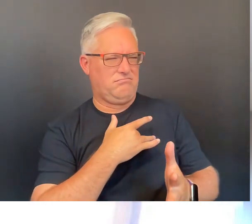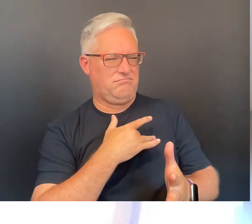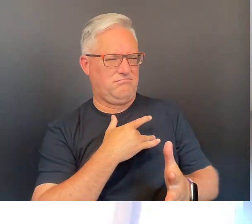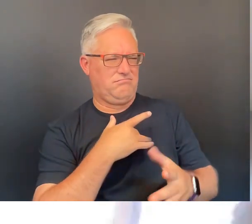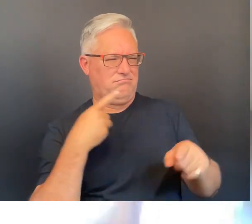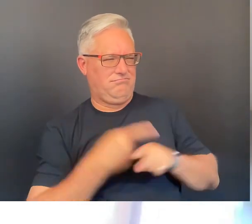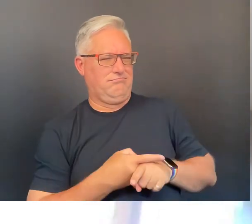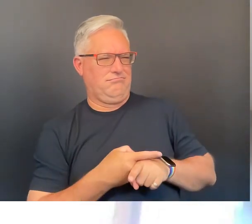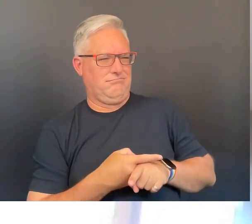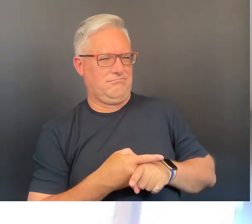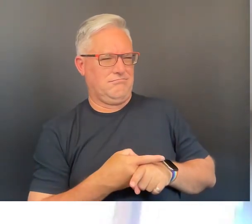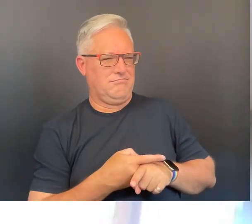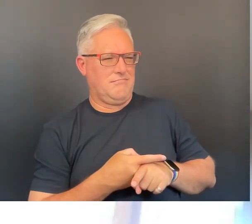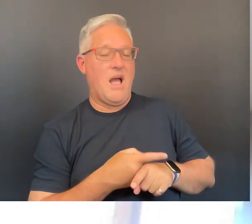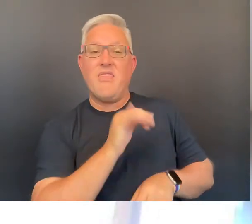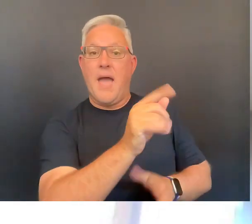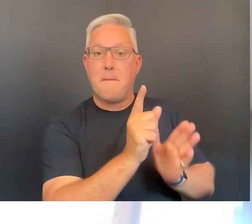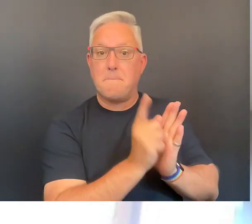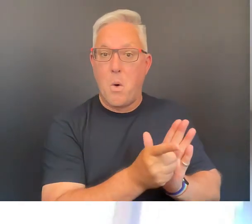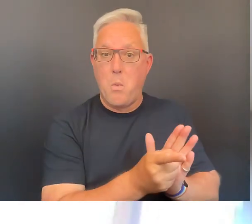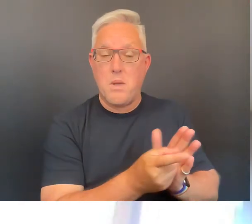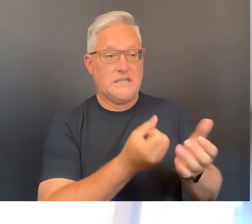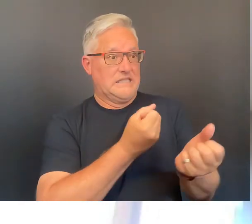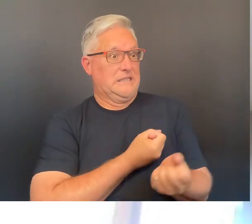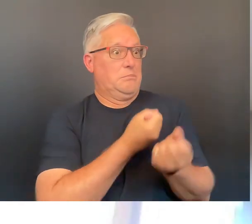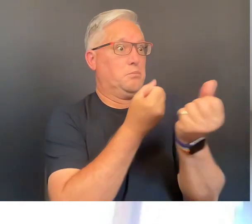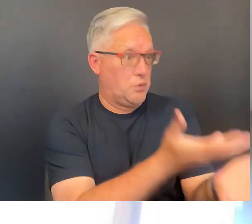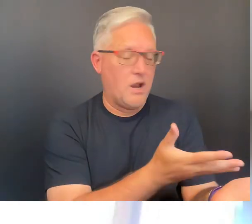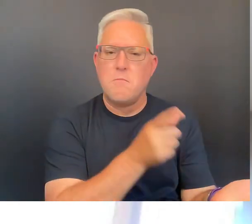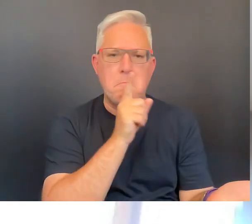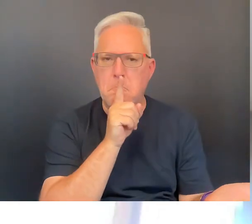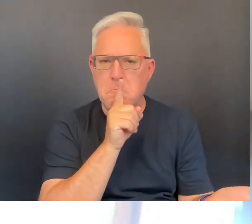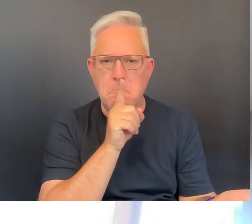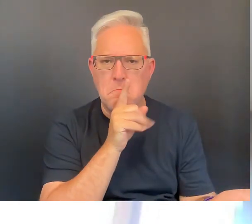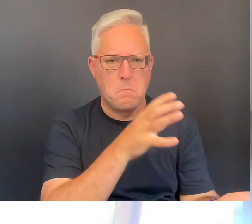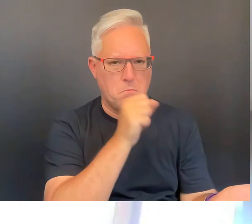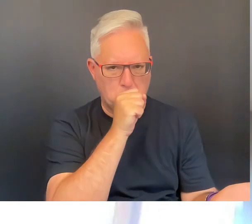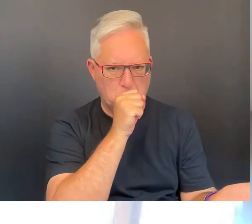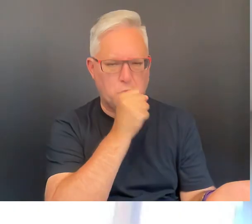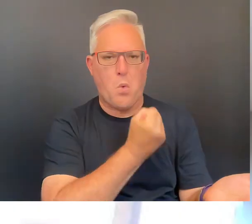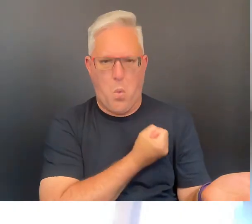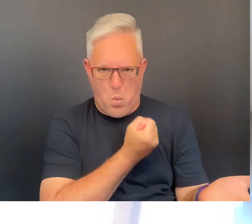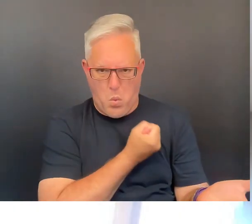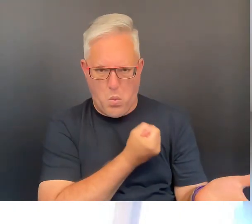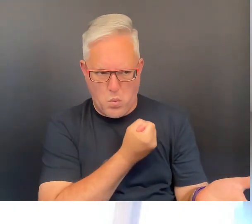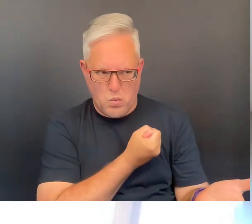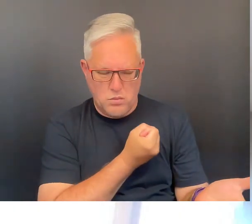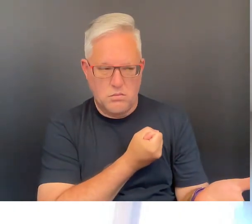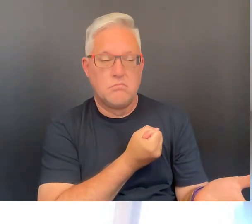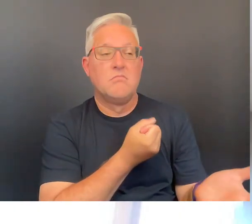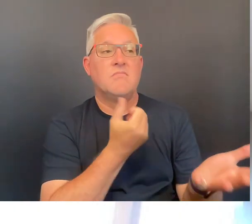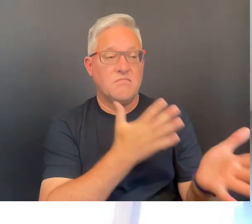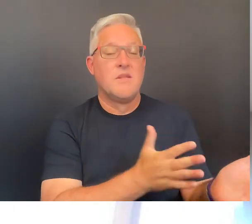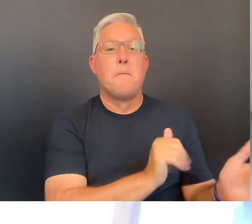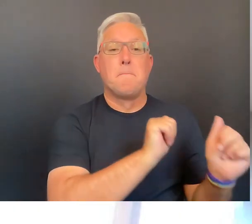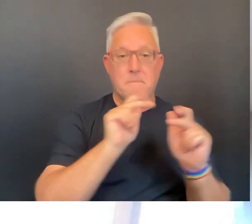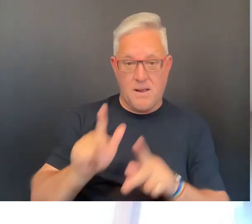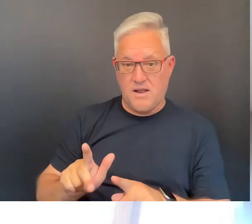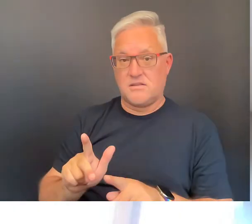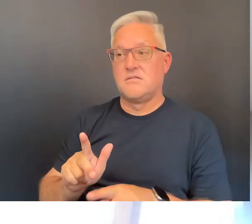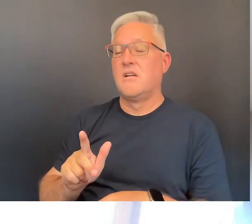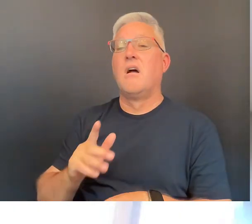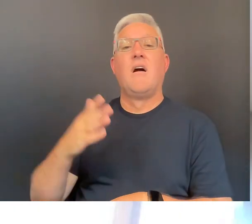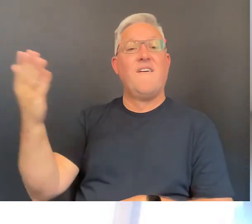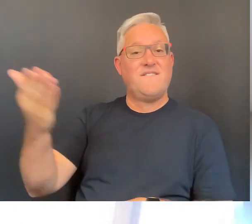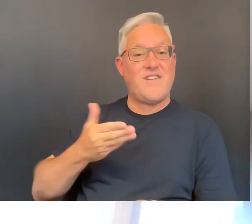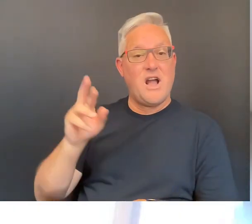like don't express that in that gathering, then invite again, and then Rachel will come